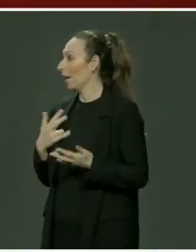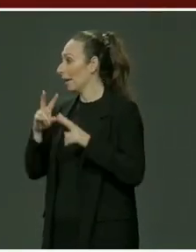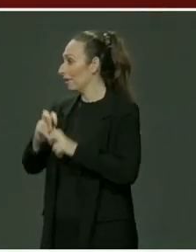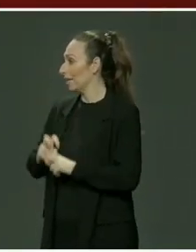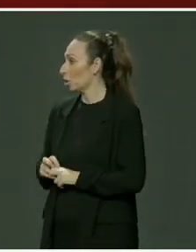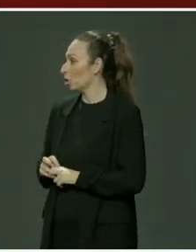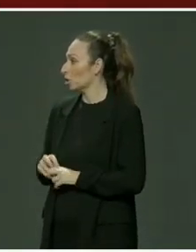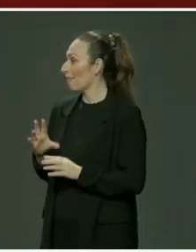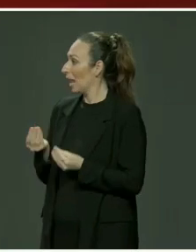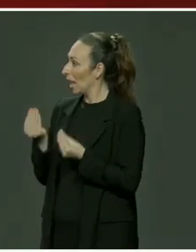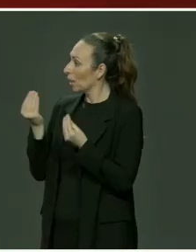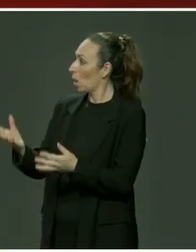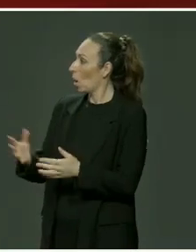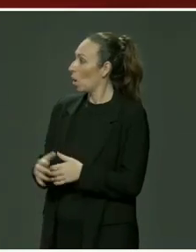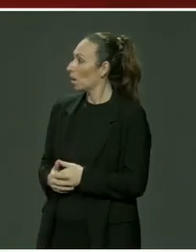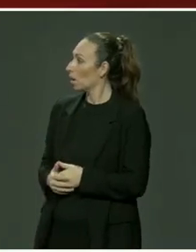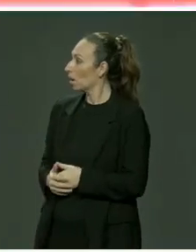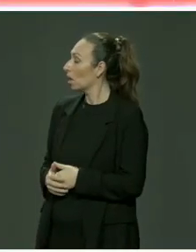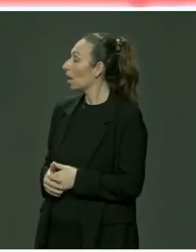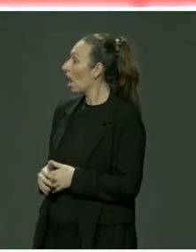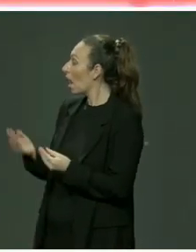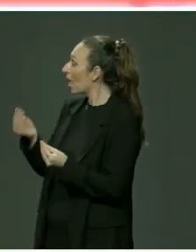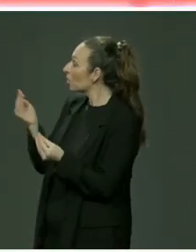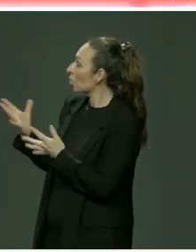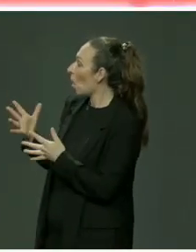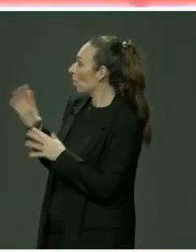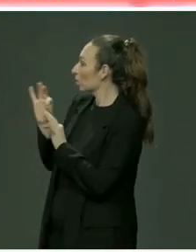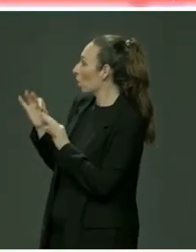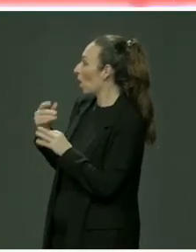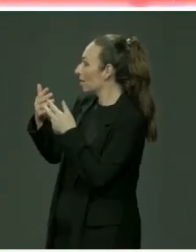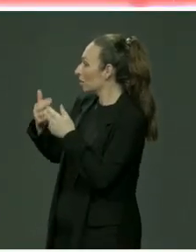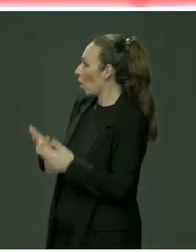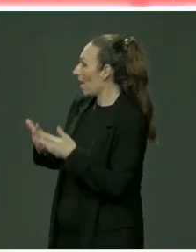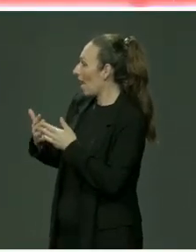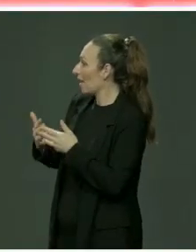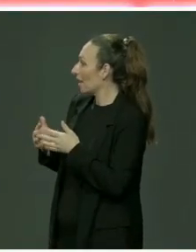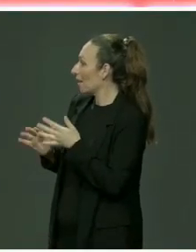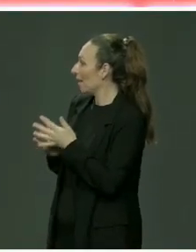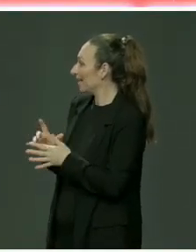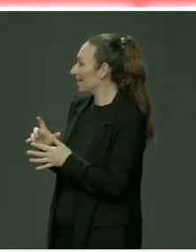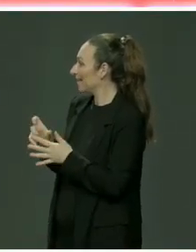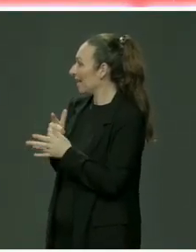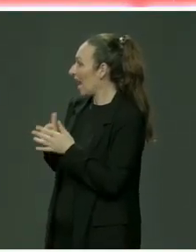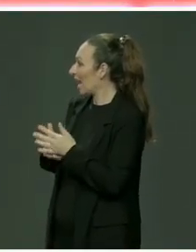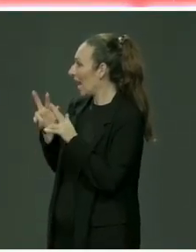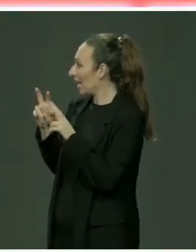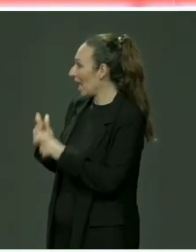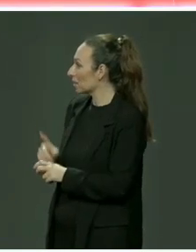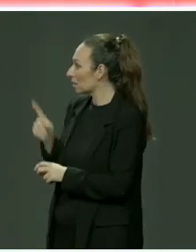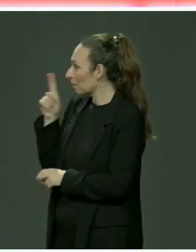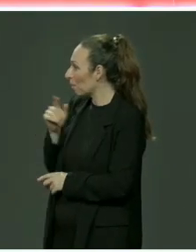please? Yeah, it's not a survey. It's actually data analysis where people go in and actually